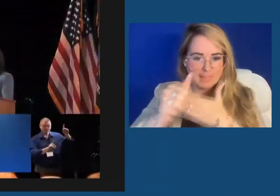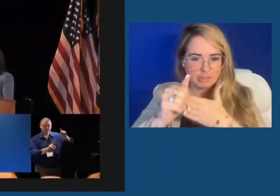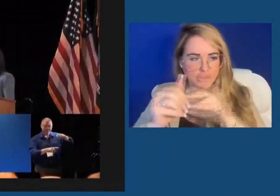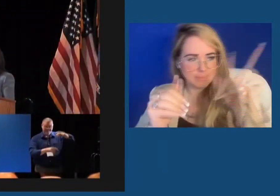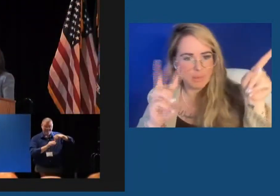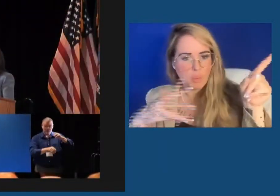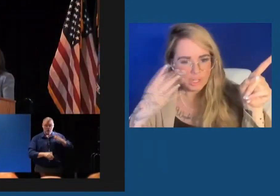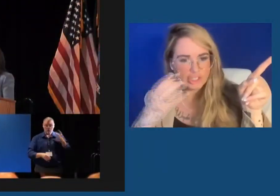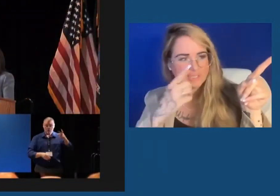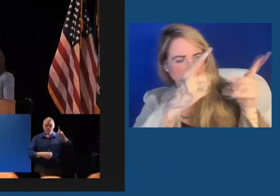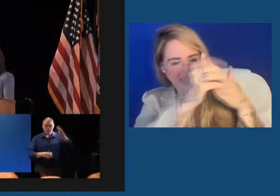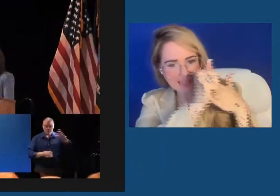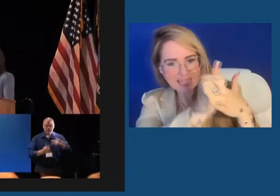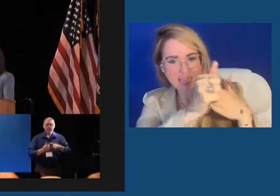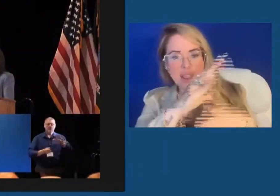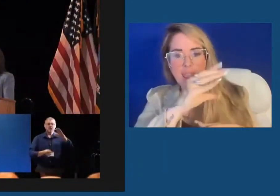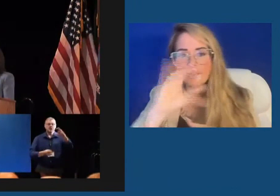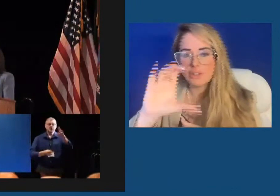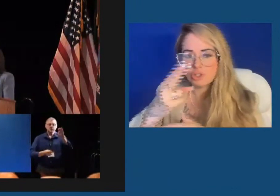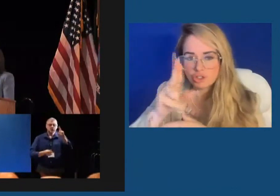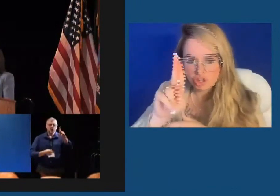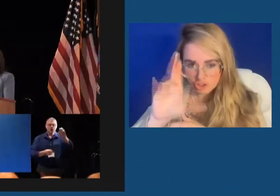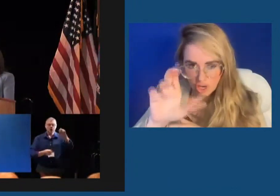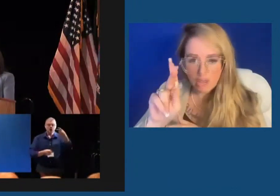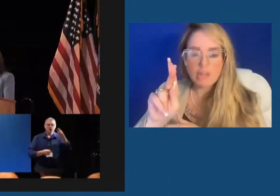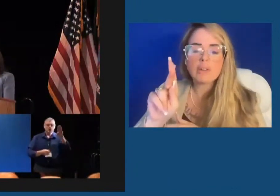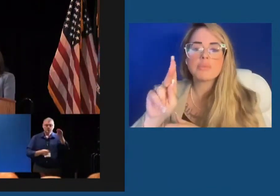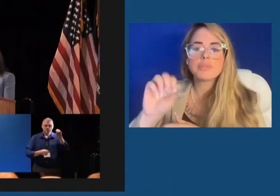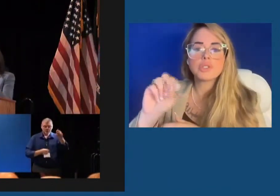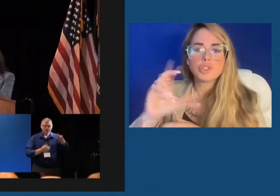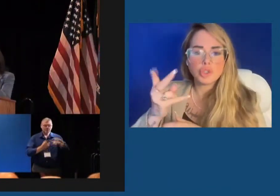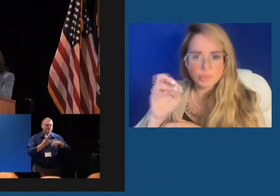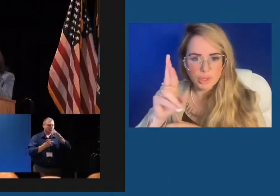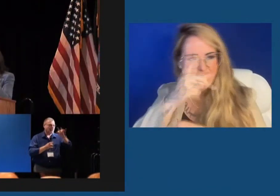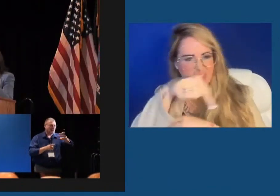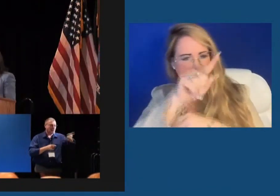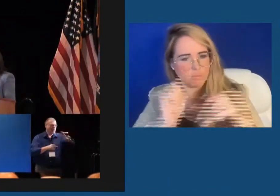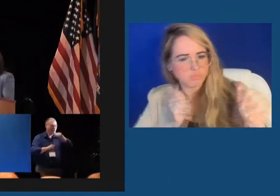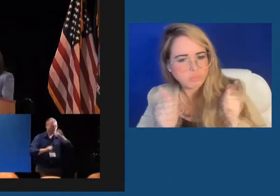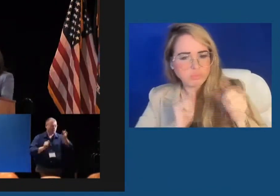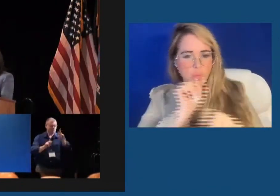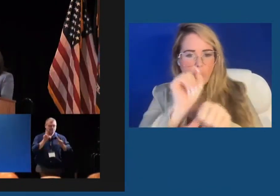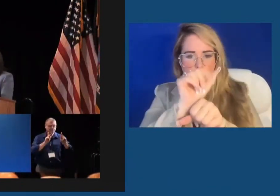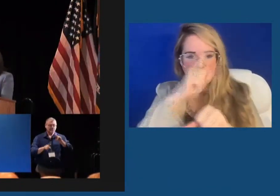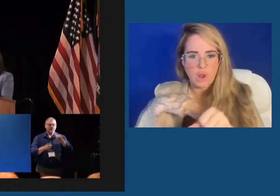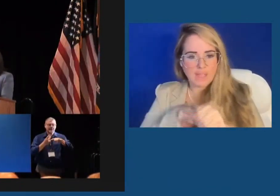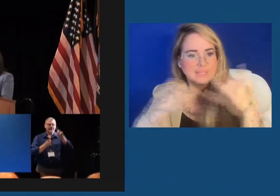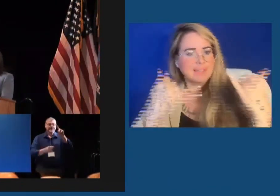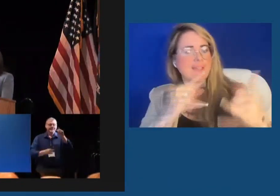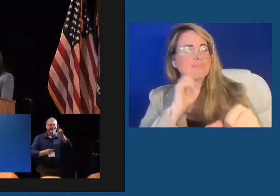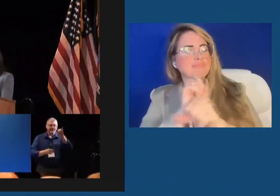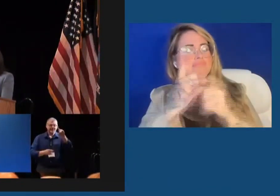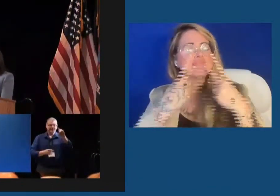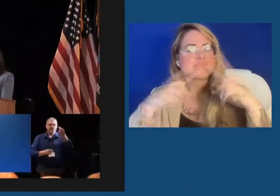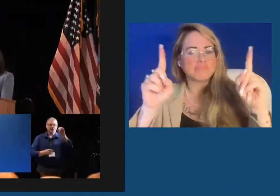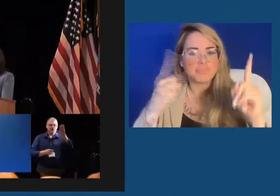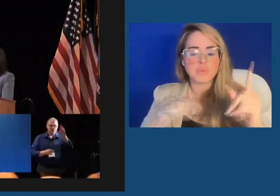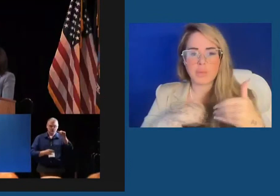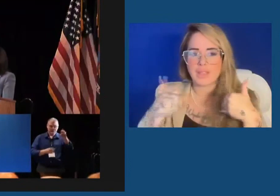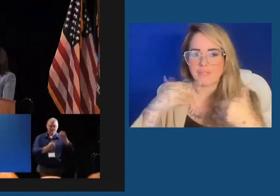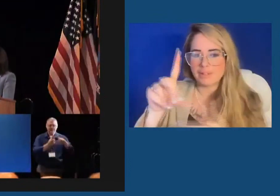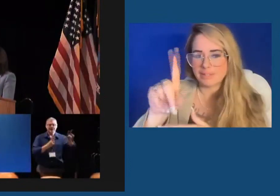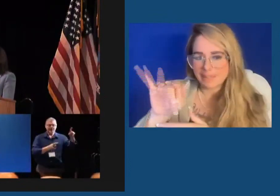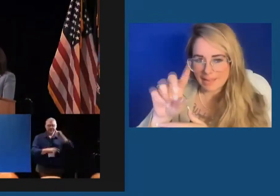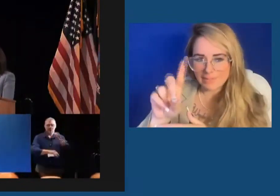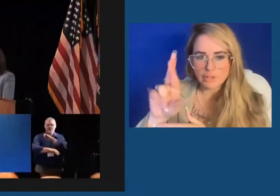Washington, and Majority Leader Chuck Schumer and others who stepped up for us that got us to this place today. So to have David Crane, the Undersecretary for Infrastructure, Department of